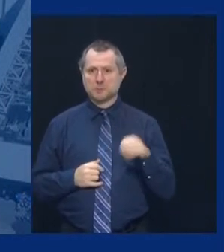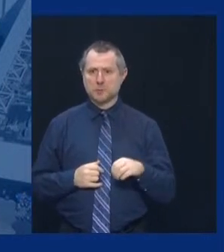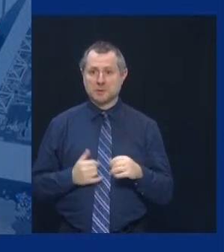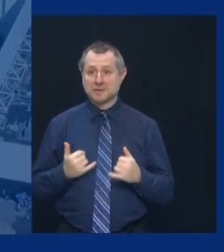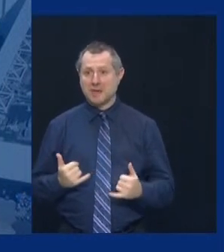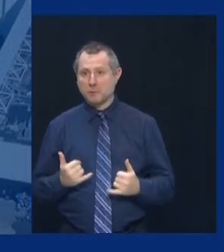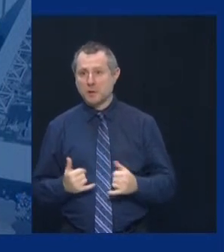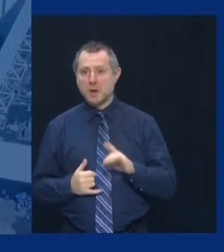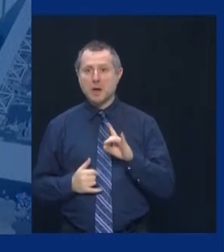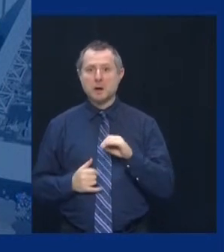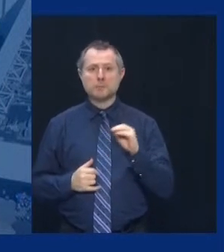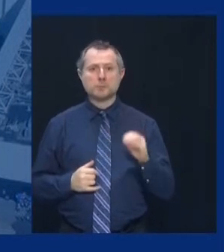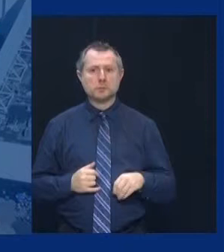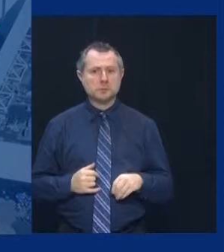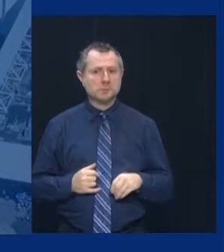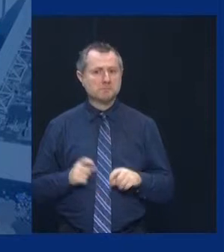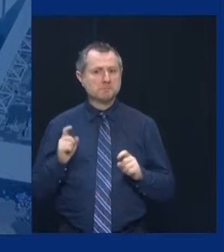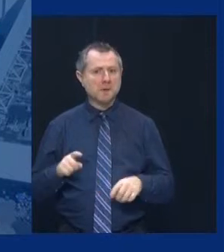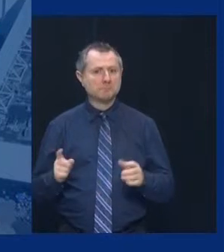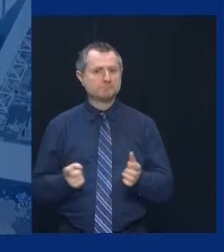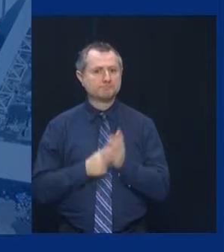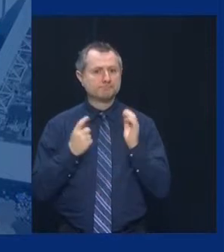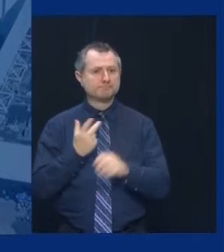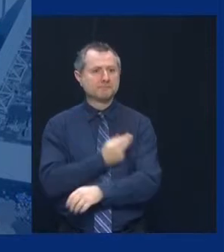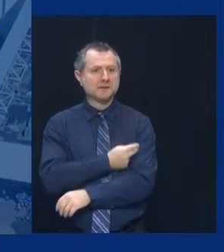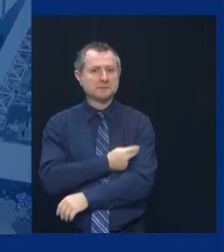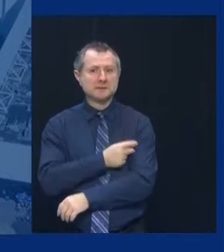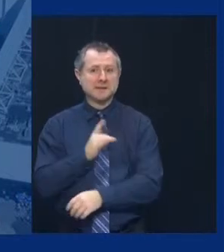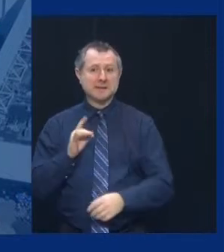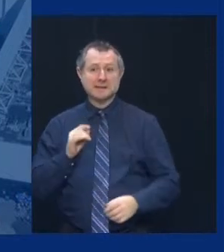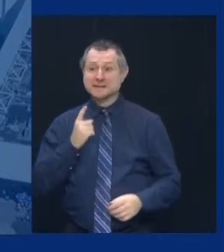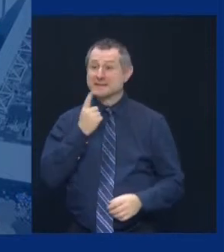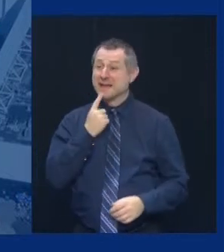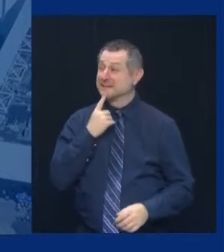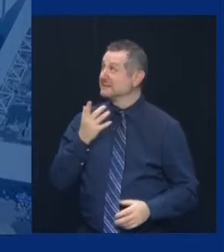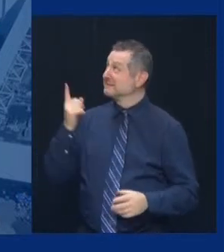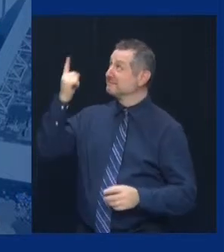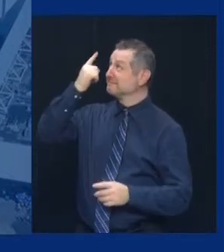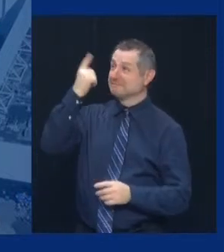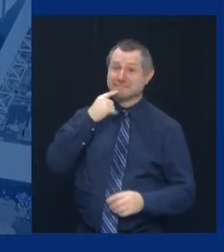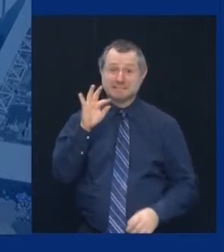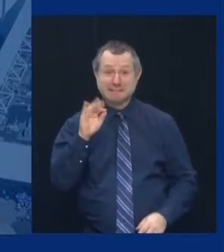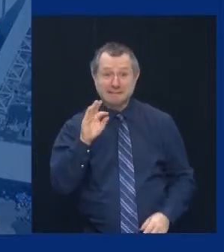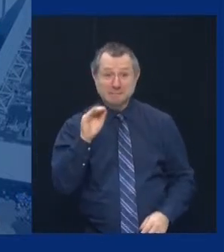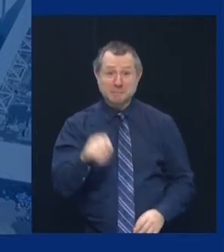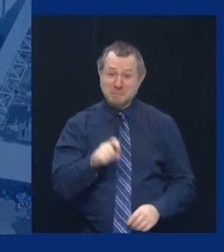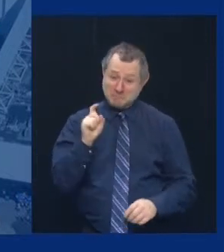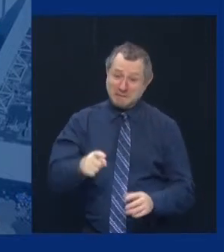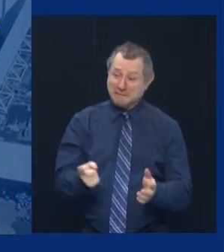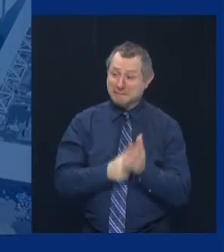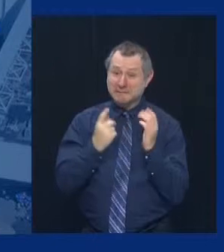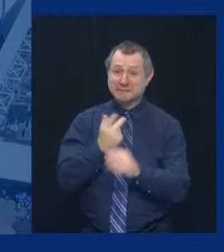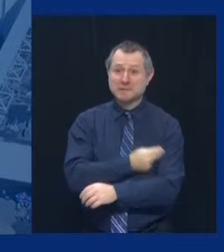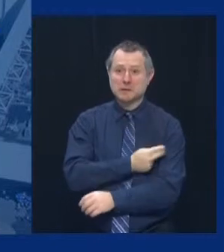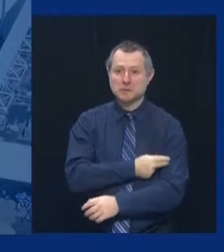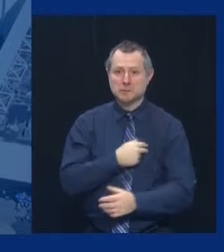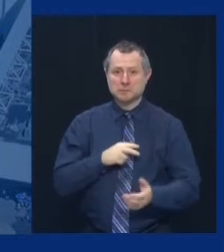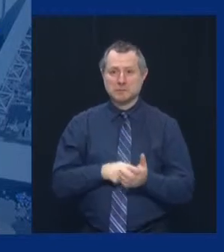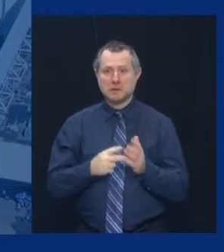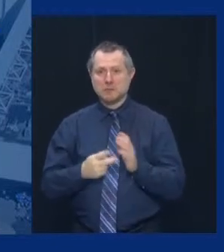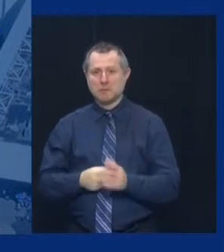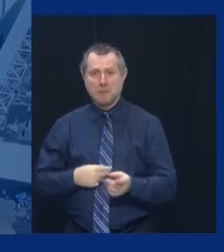about 80%. Some people are saying as high as 90%. That is going to take many